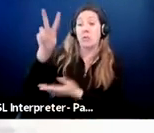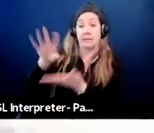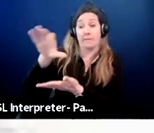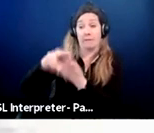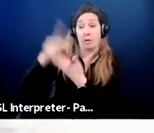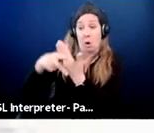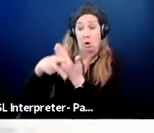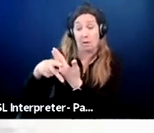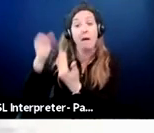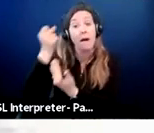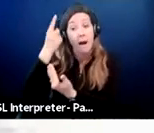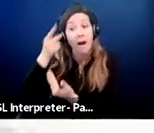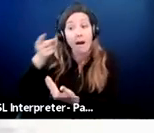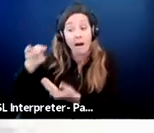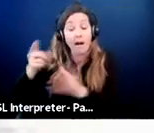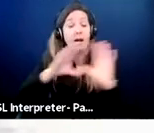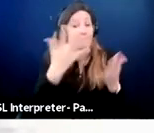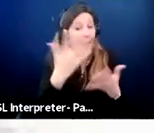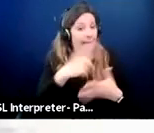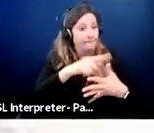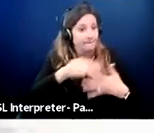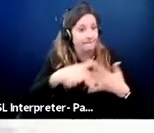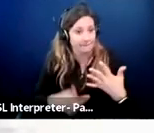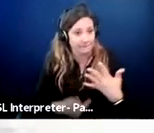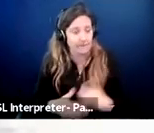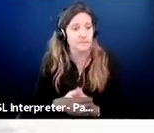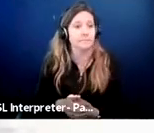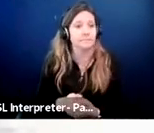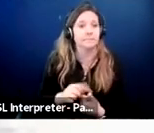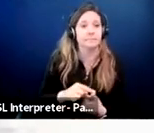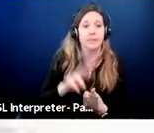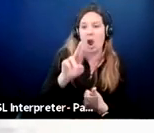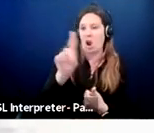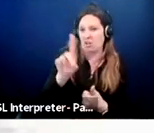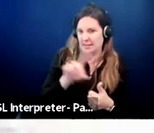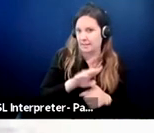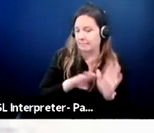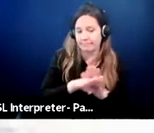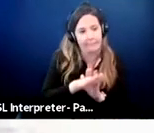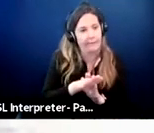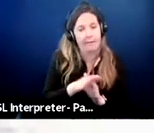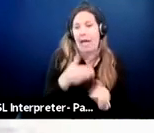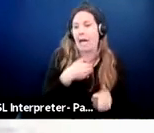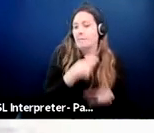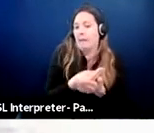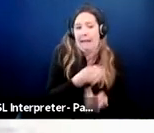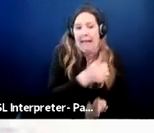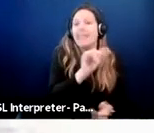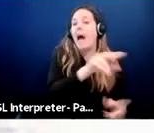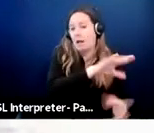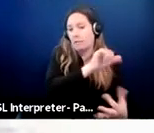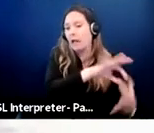where definitely there's more money available than anything. The first one's R&D, which was touched on earlier, which can cut into shred.